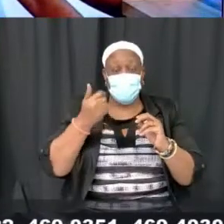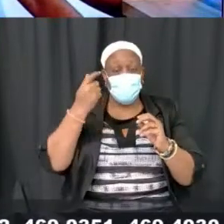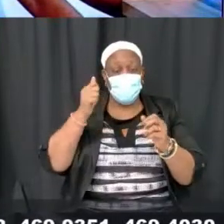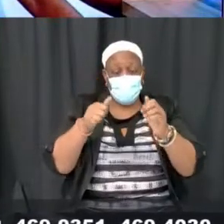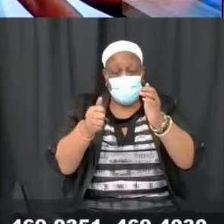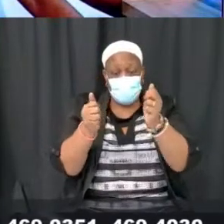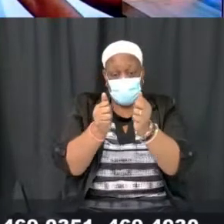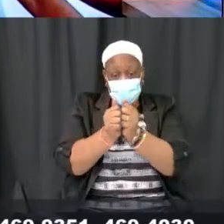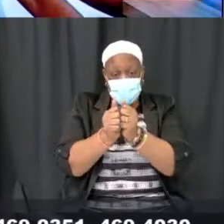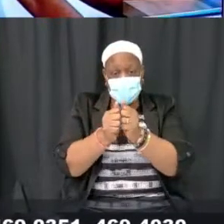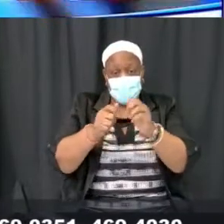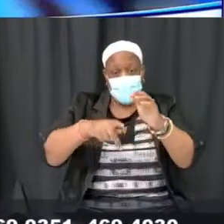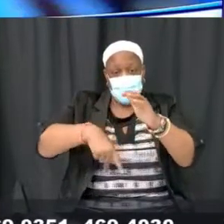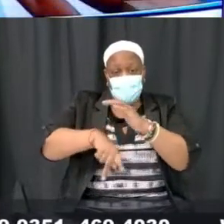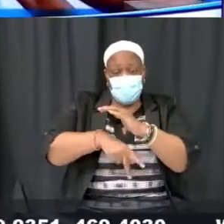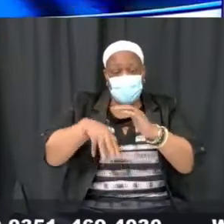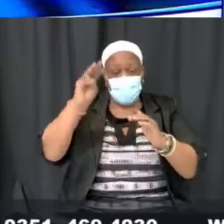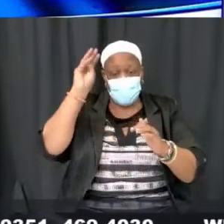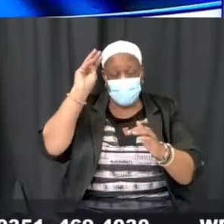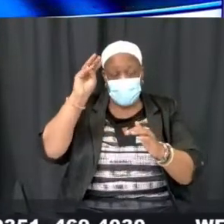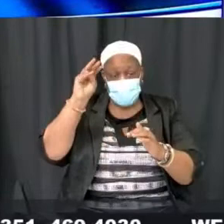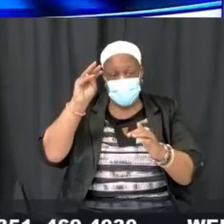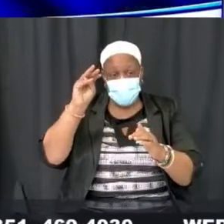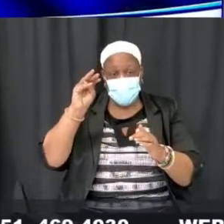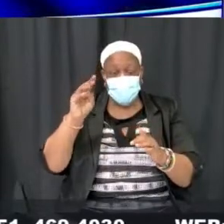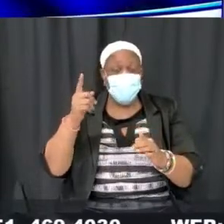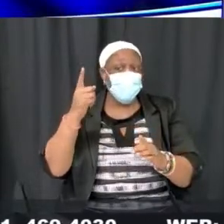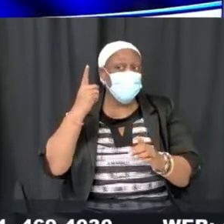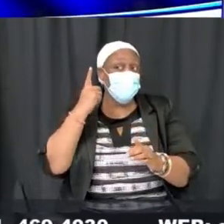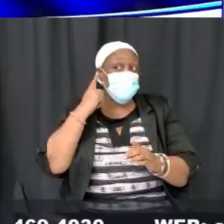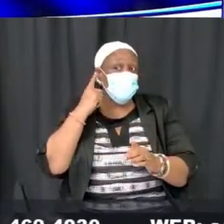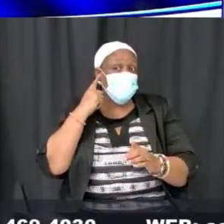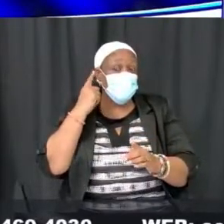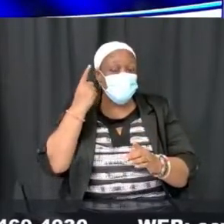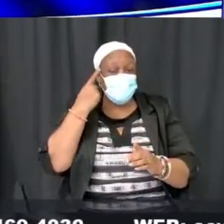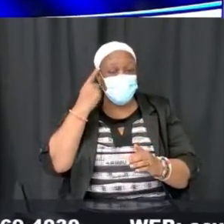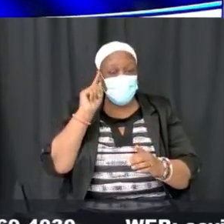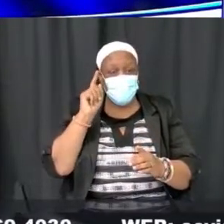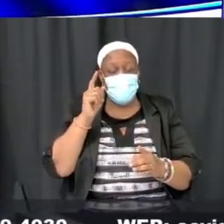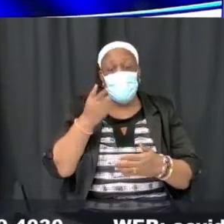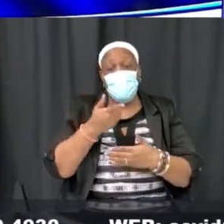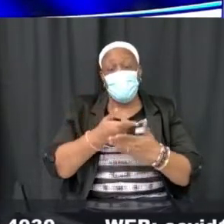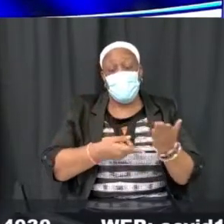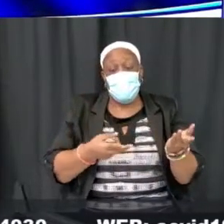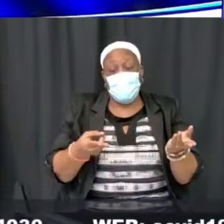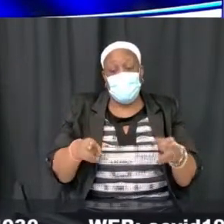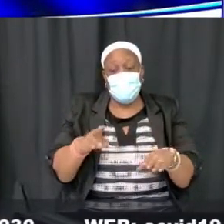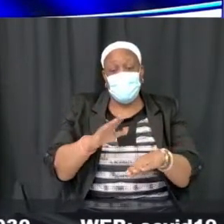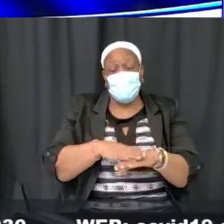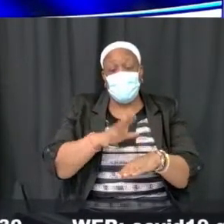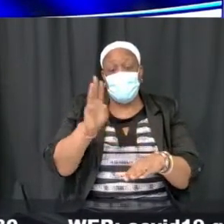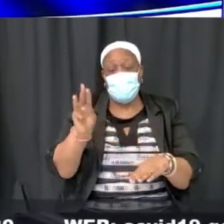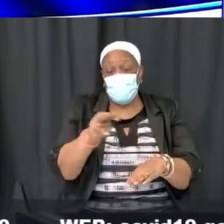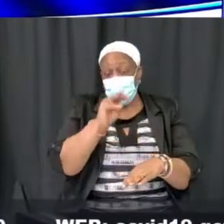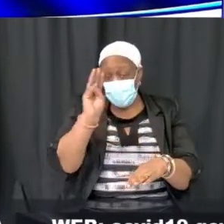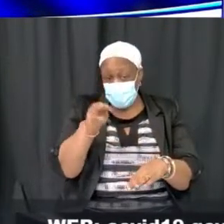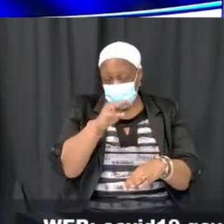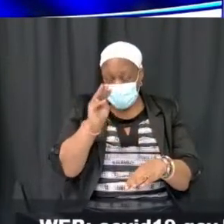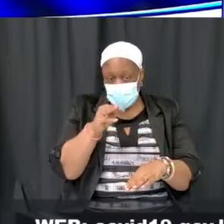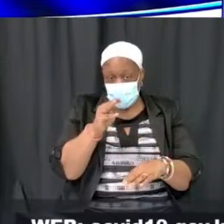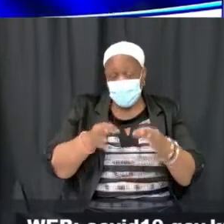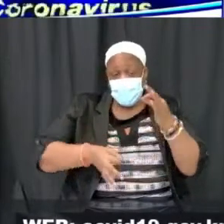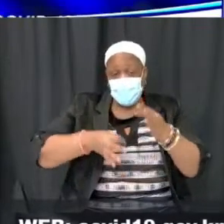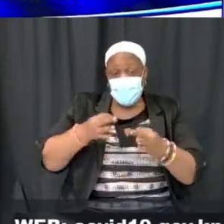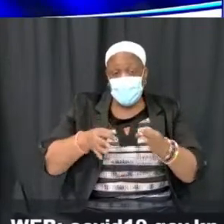radio stations, and listen for the announcements. So thank you